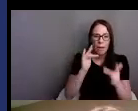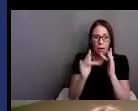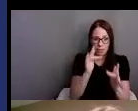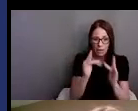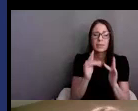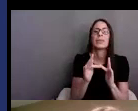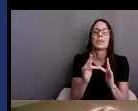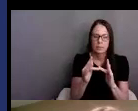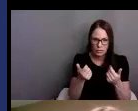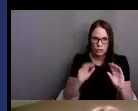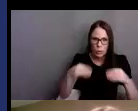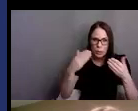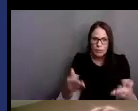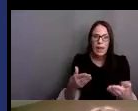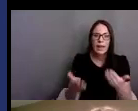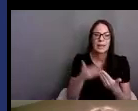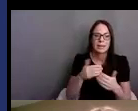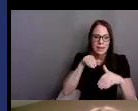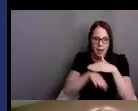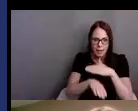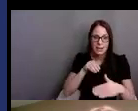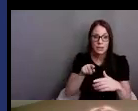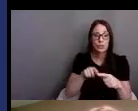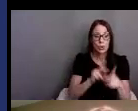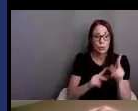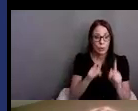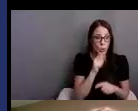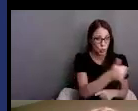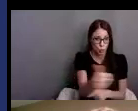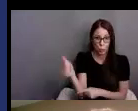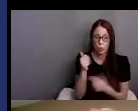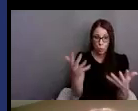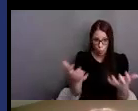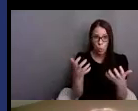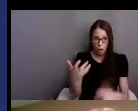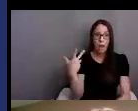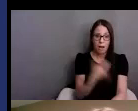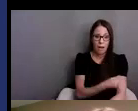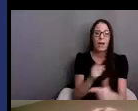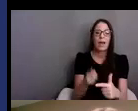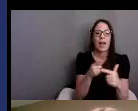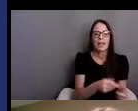just provide easy access for folks who want to get vaccinated. And then we do have the